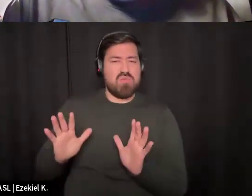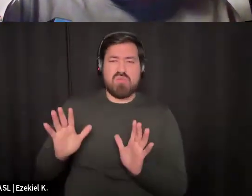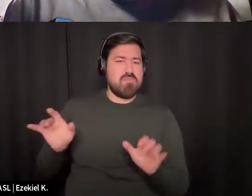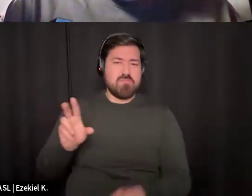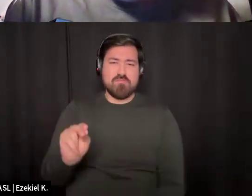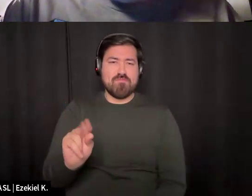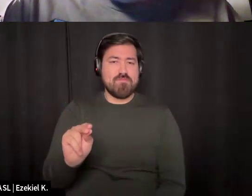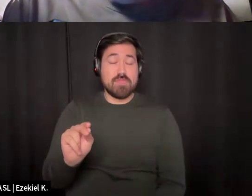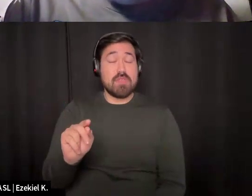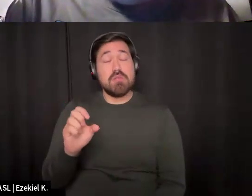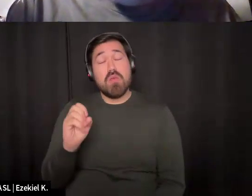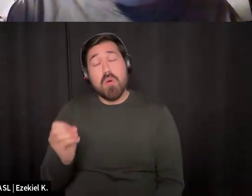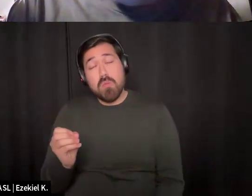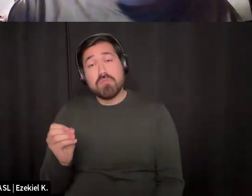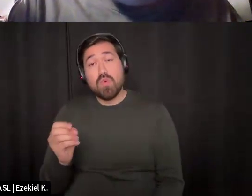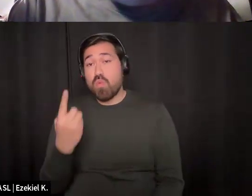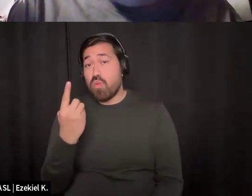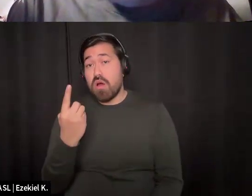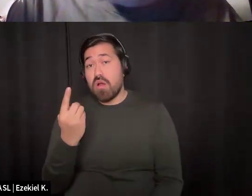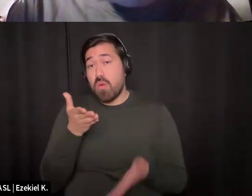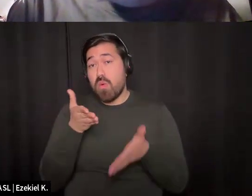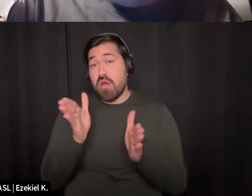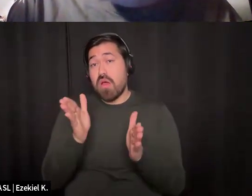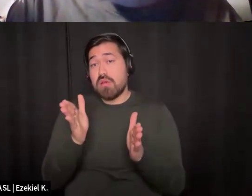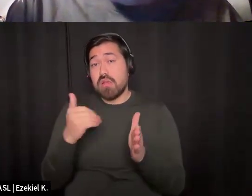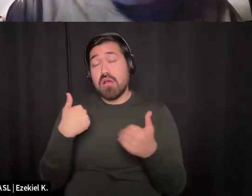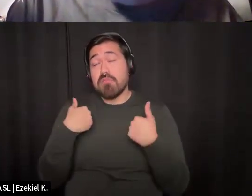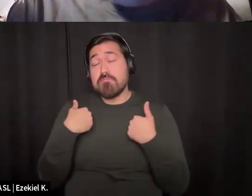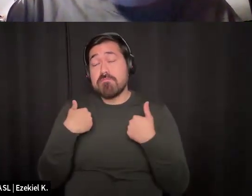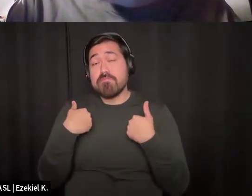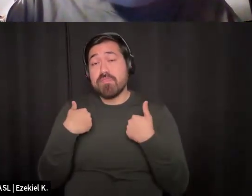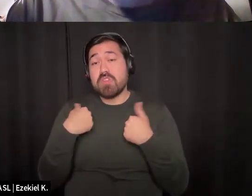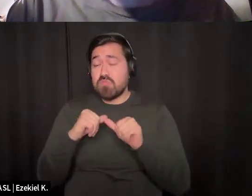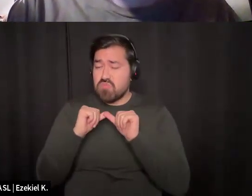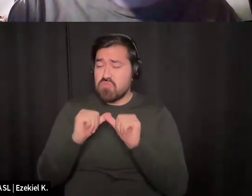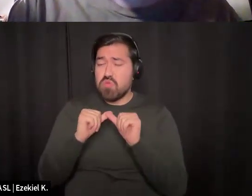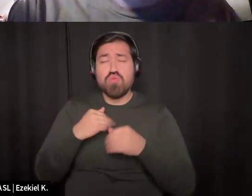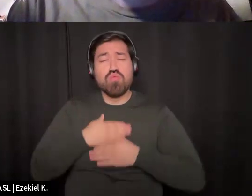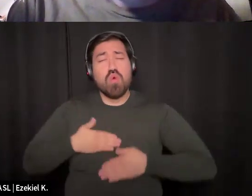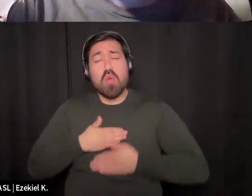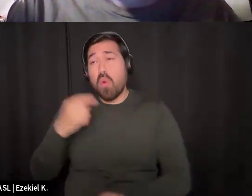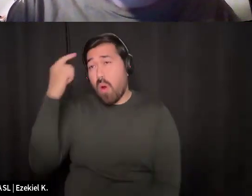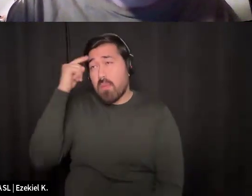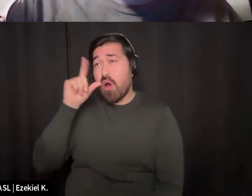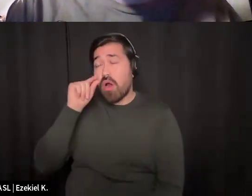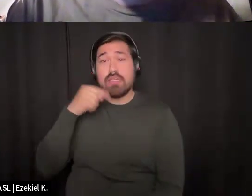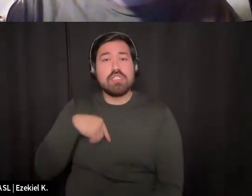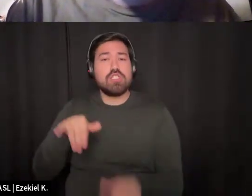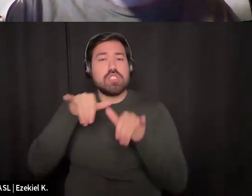so one of the ways that I have continued birding is stationary